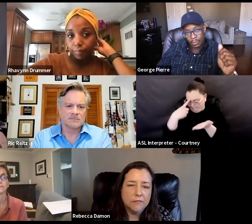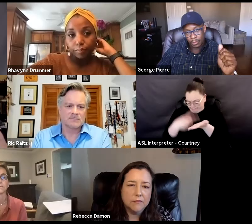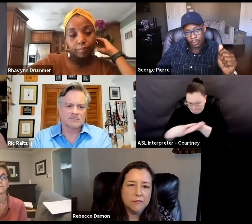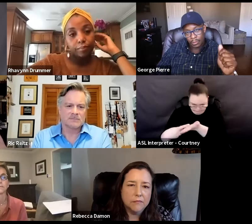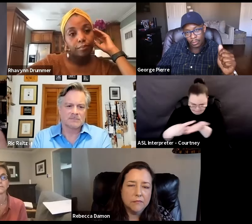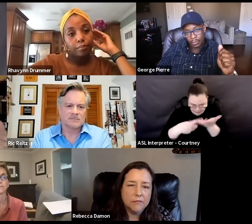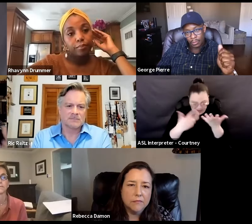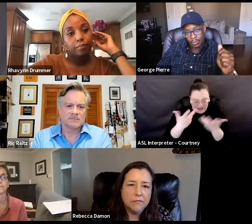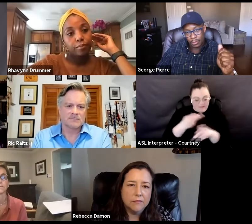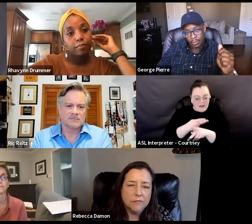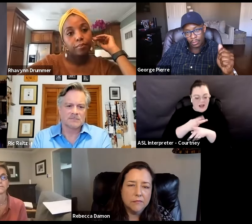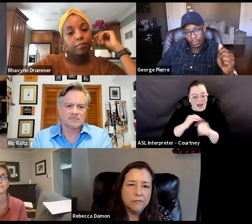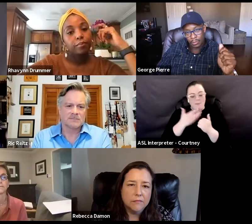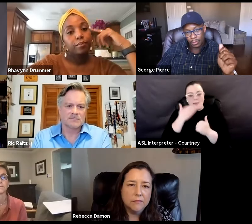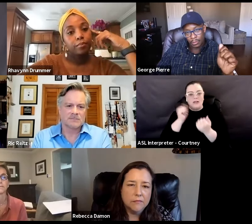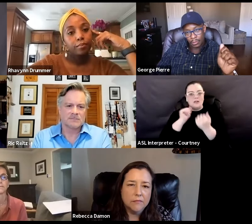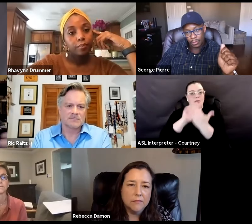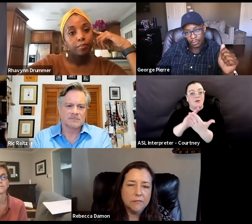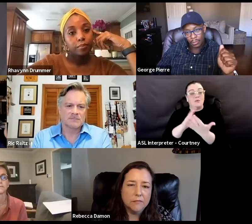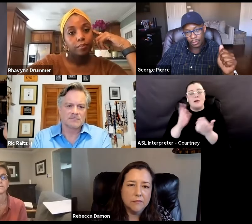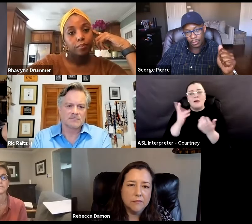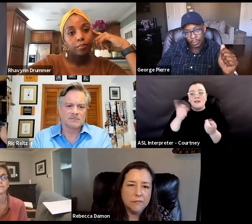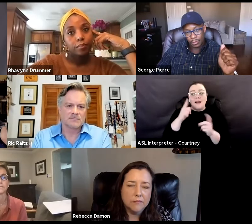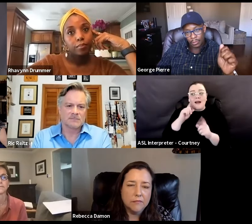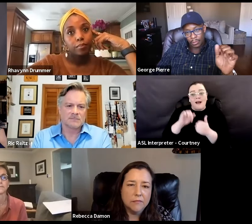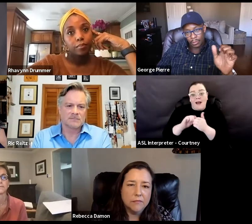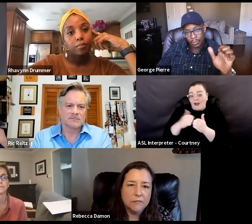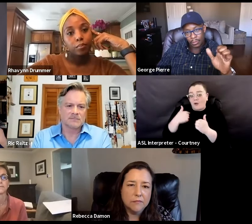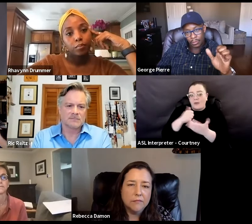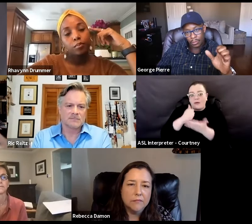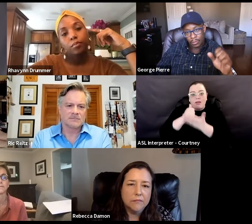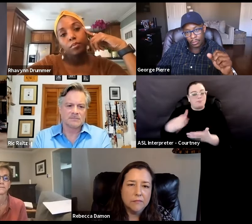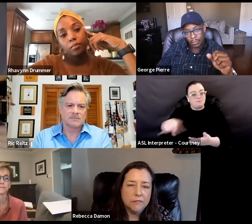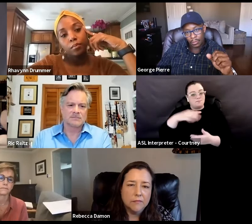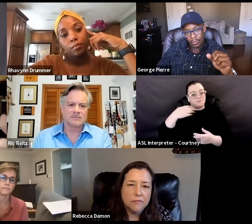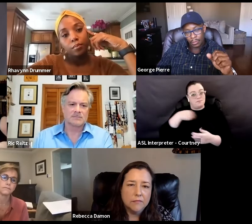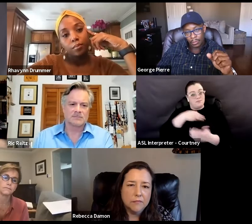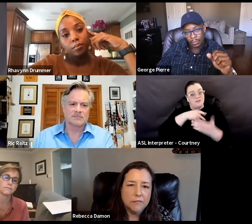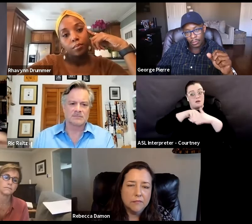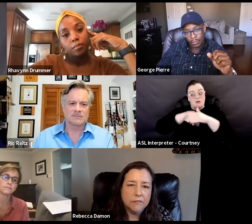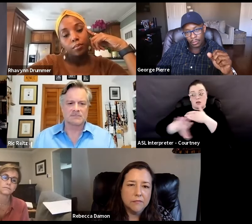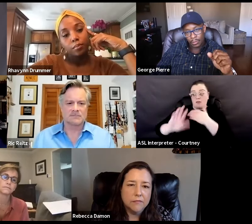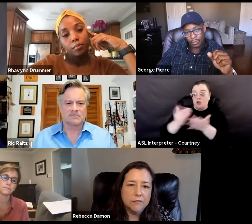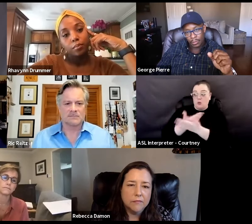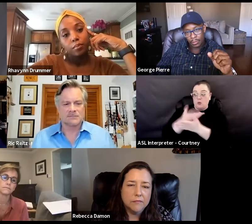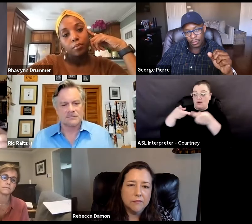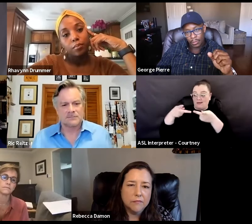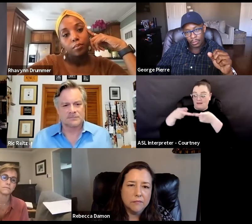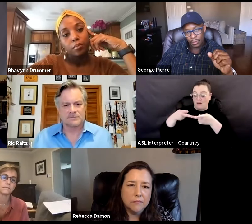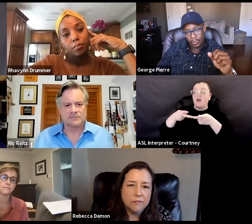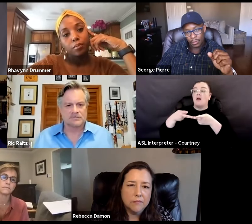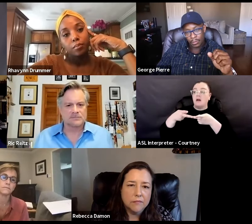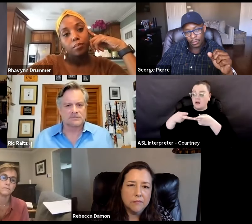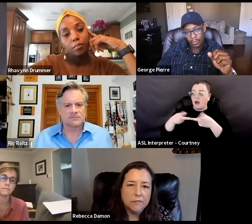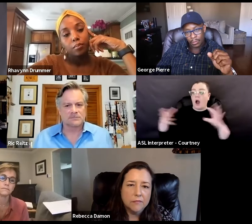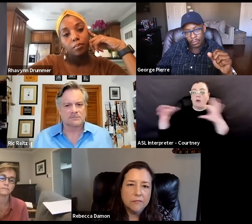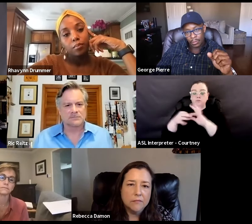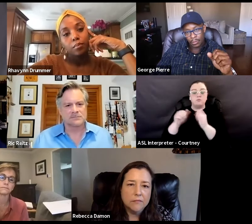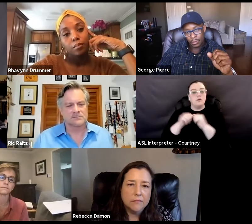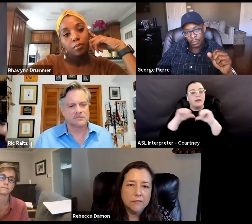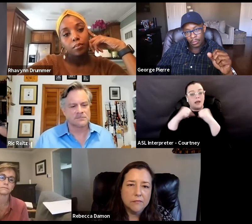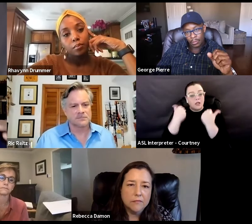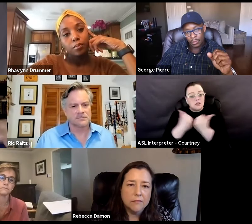to dialogue. How do we help our members that come into the market get plugged in to the